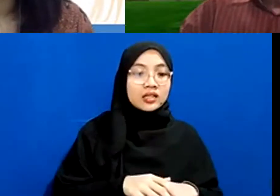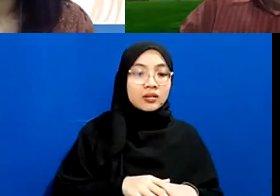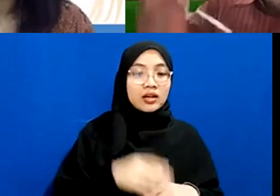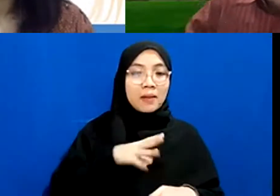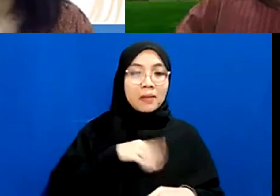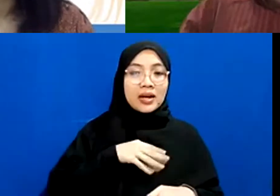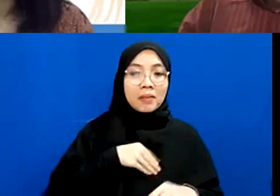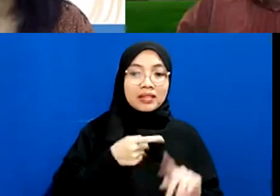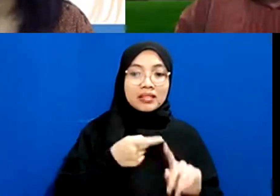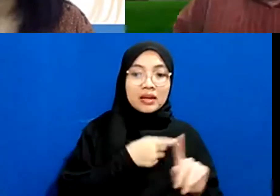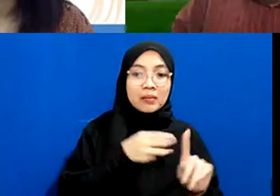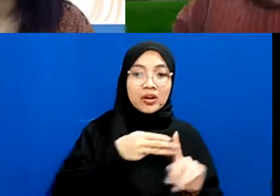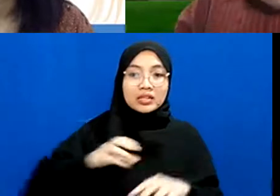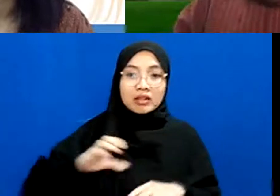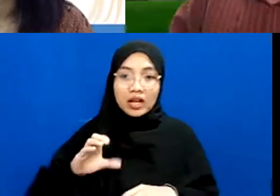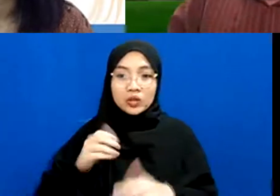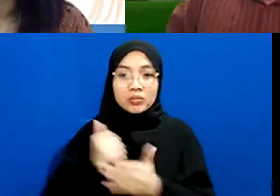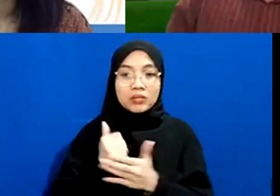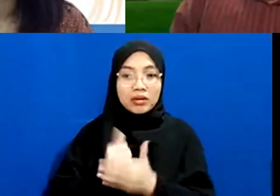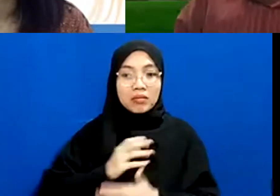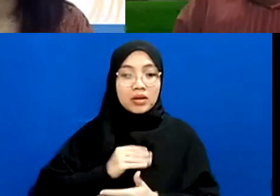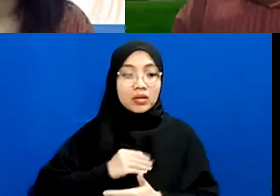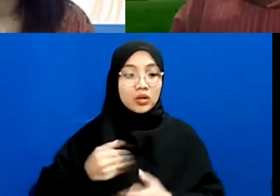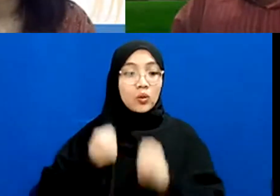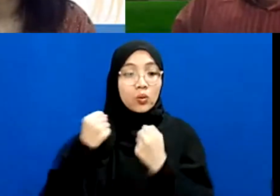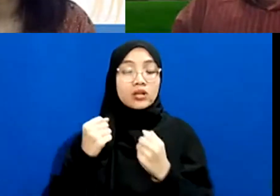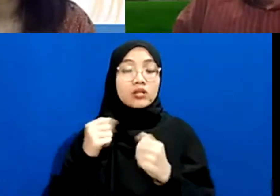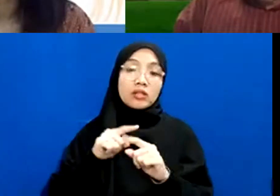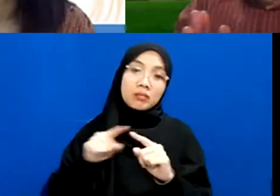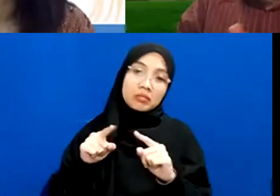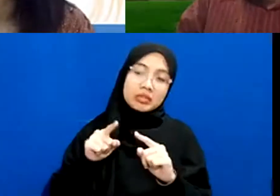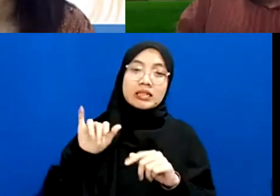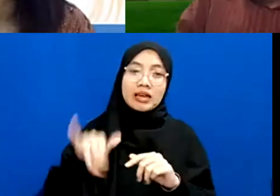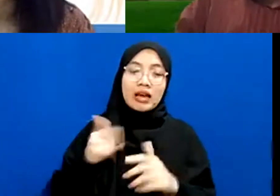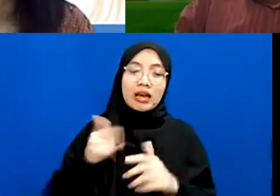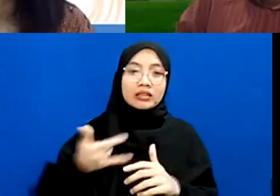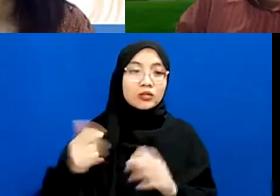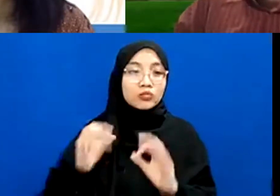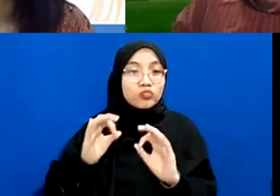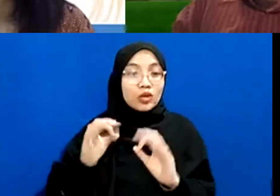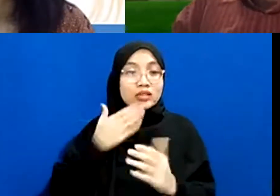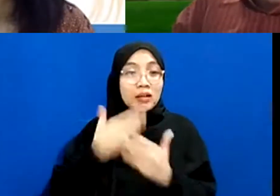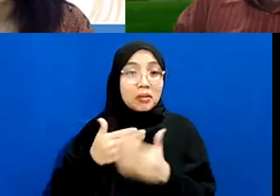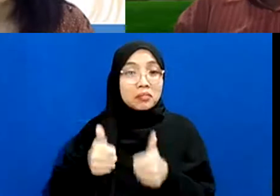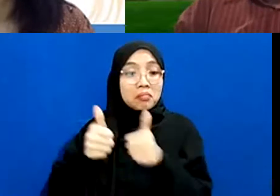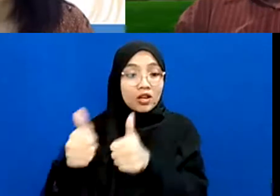But anyway, well done. But I think you can just streamline it a little bit.